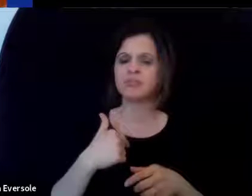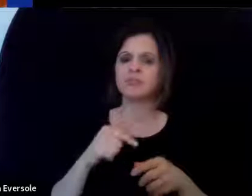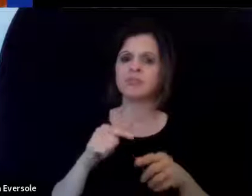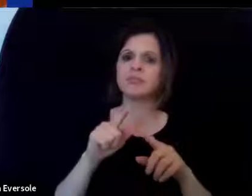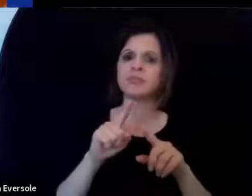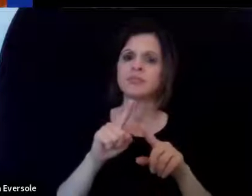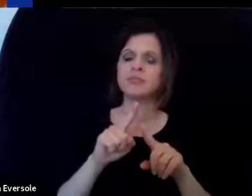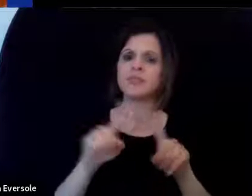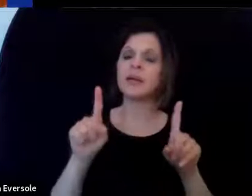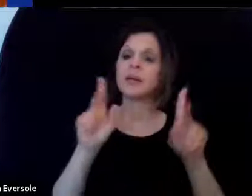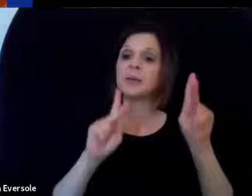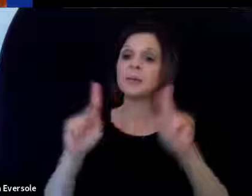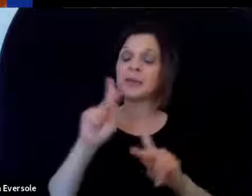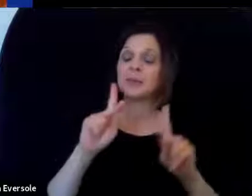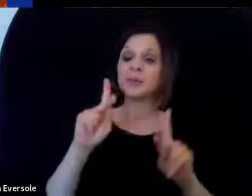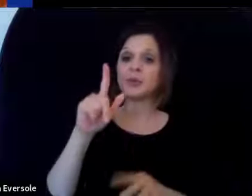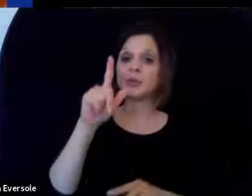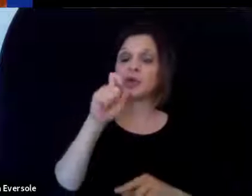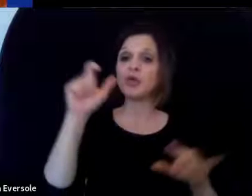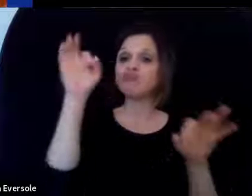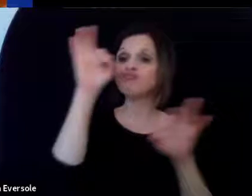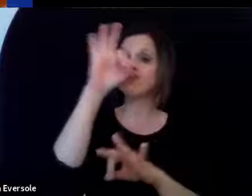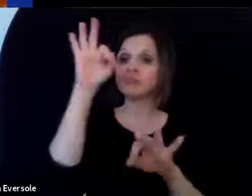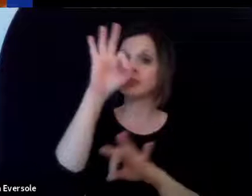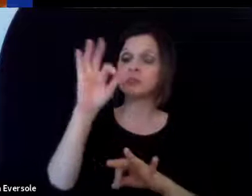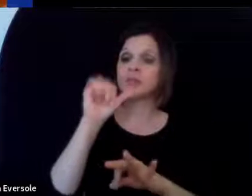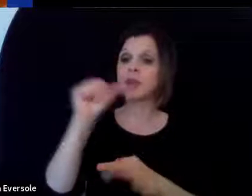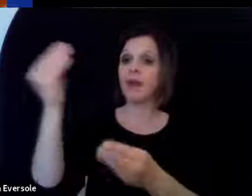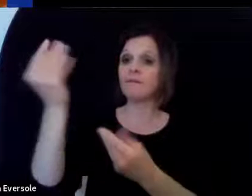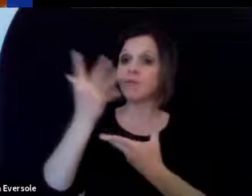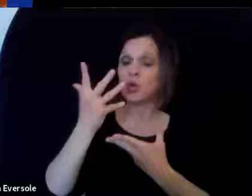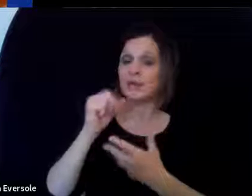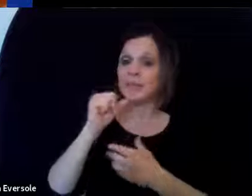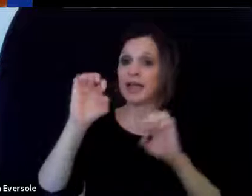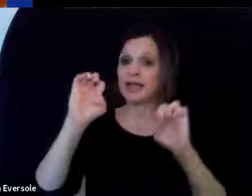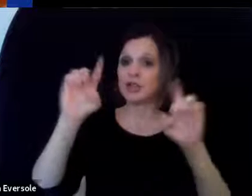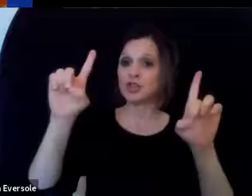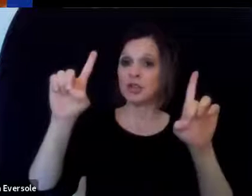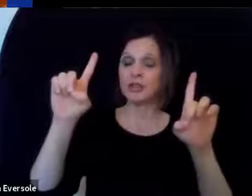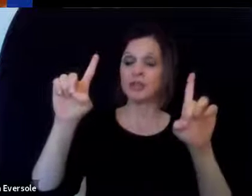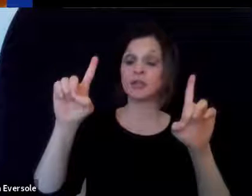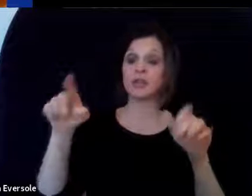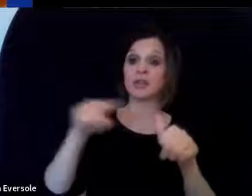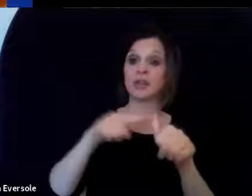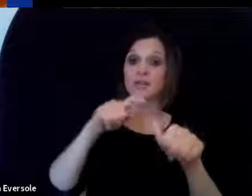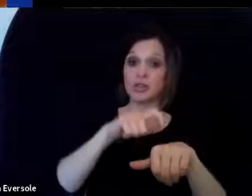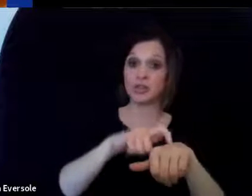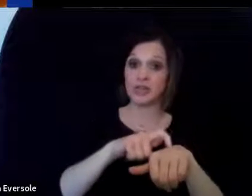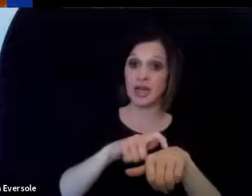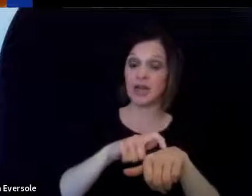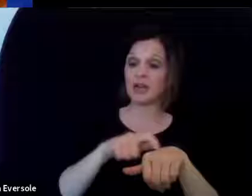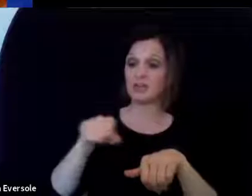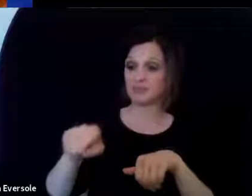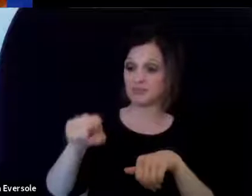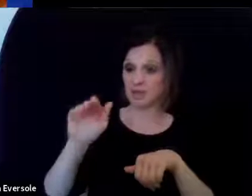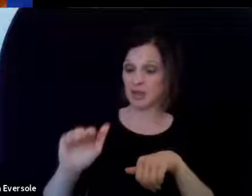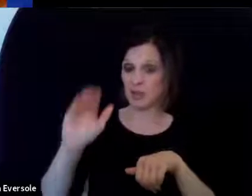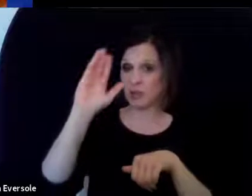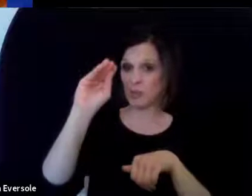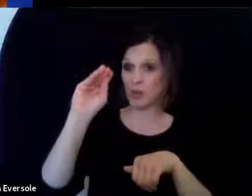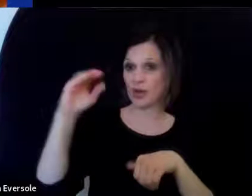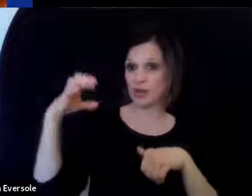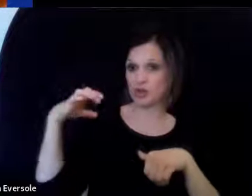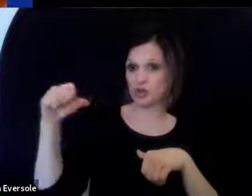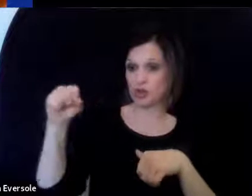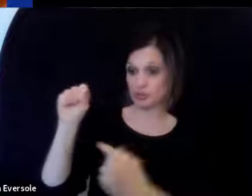uninformed, uneducated folks who would first encounter a person with charge might be